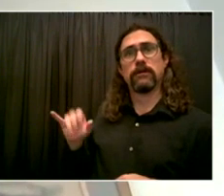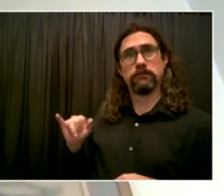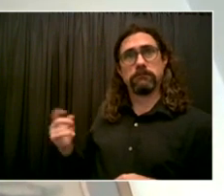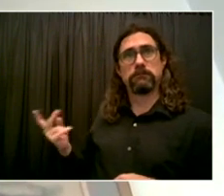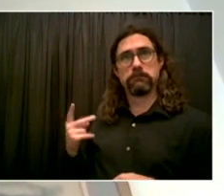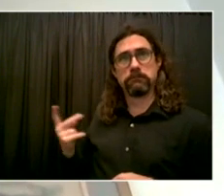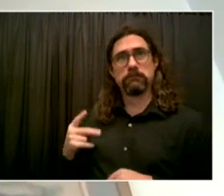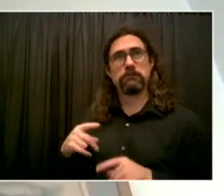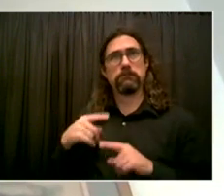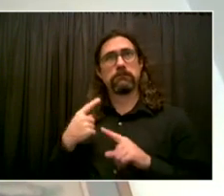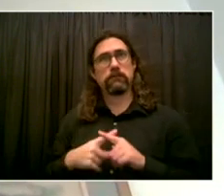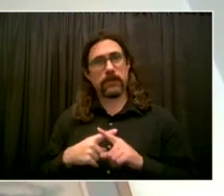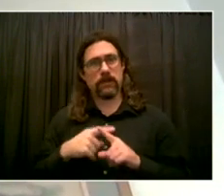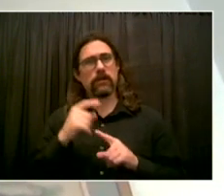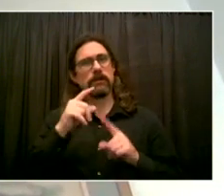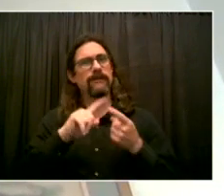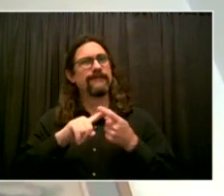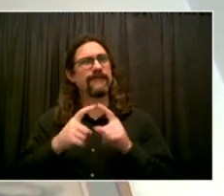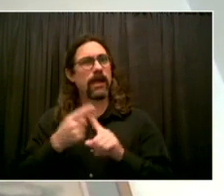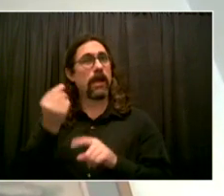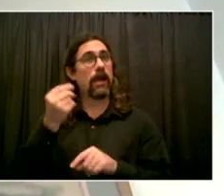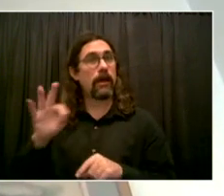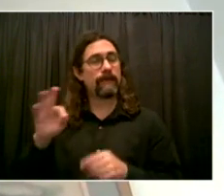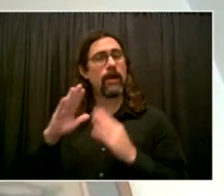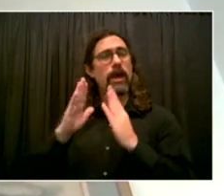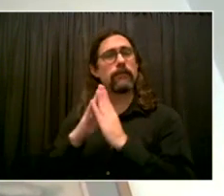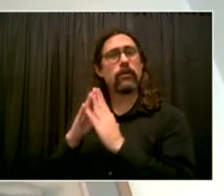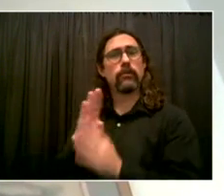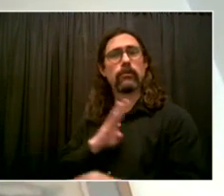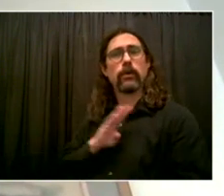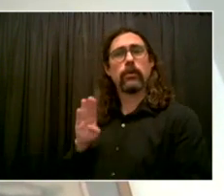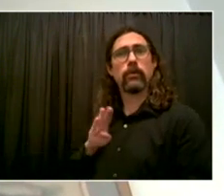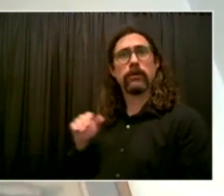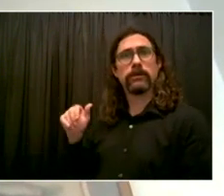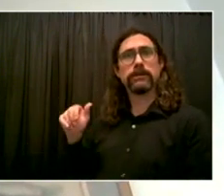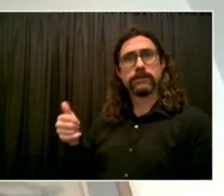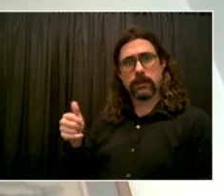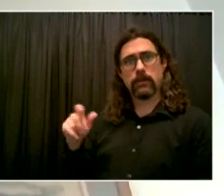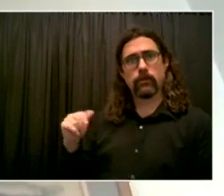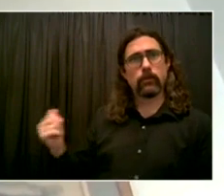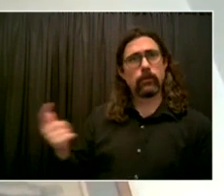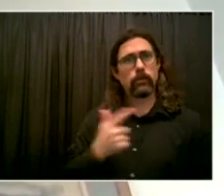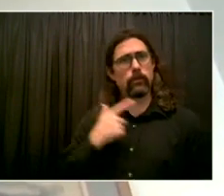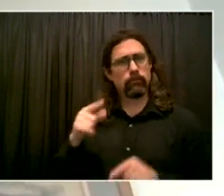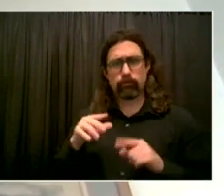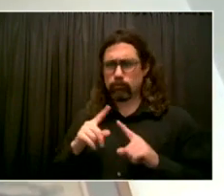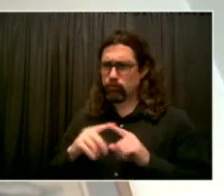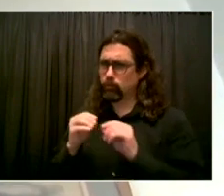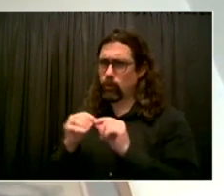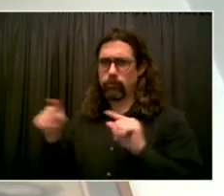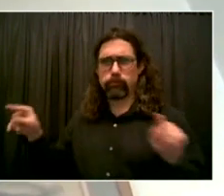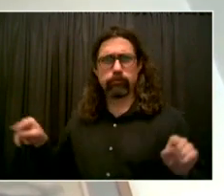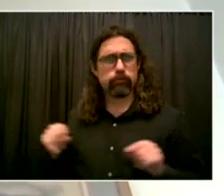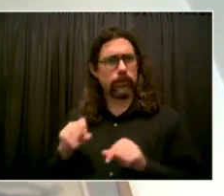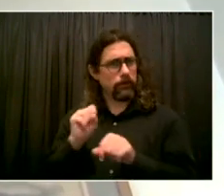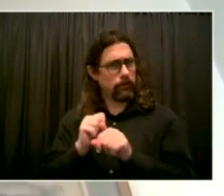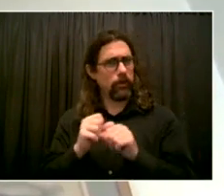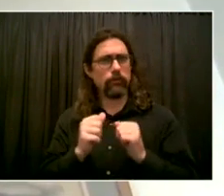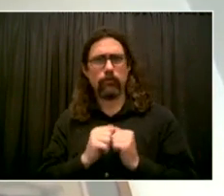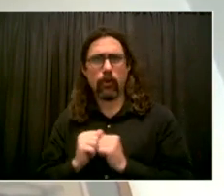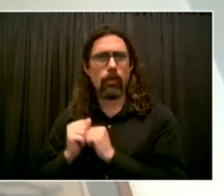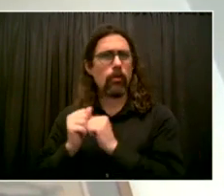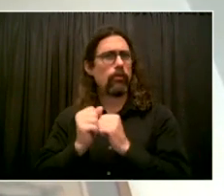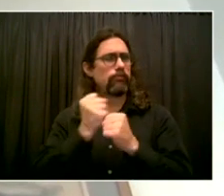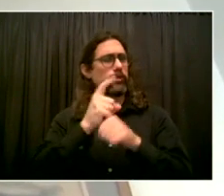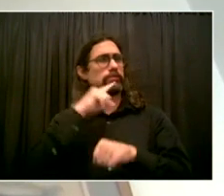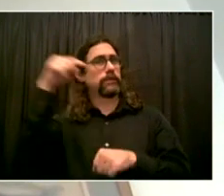this together. And I think what will happen is people will find that this is a way to curtail some of the challenges